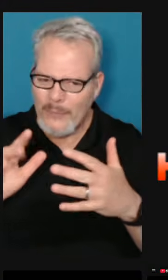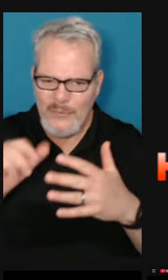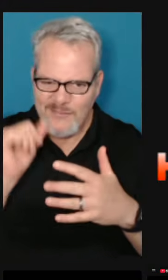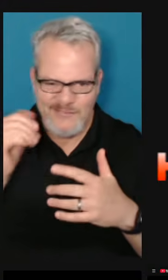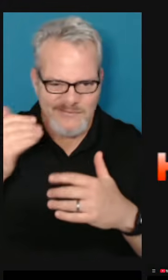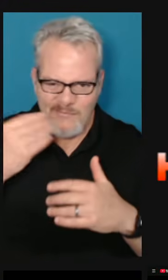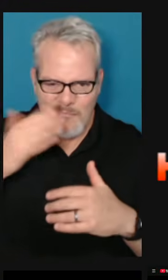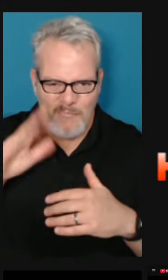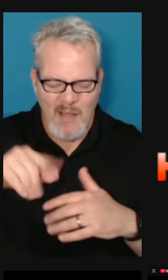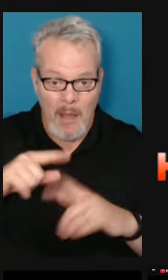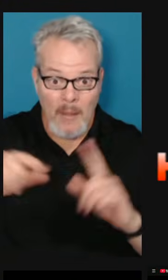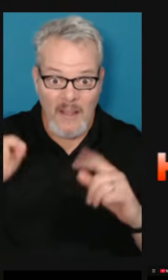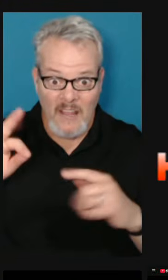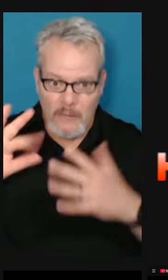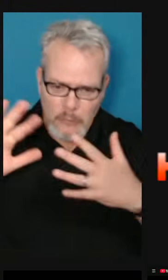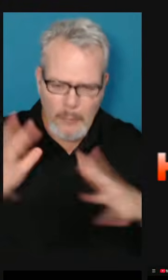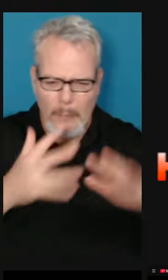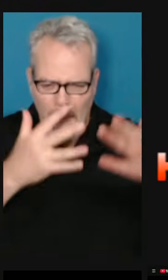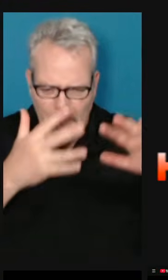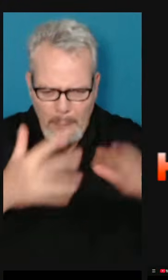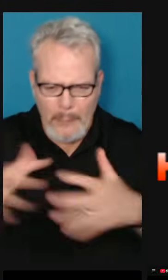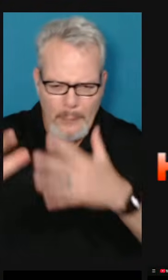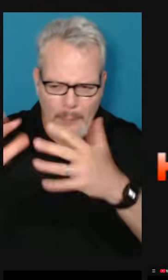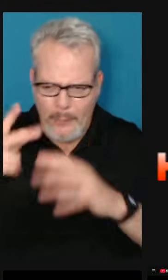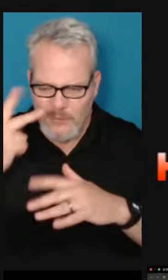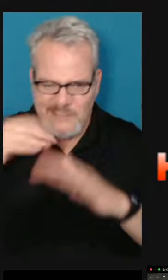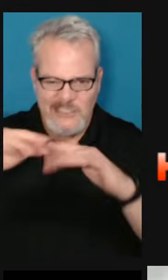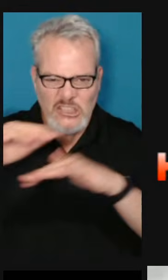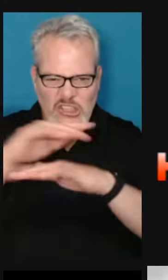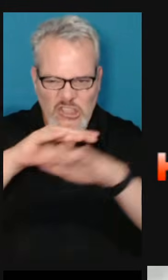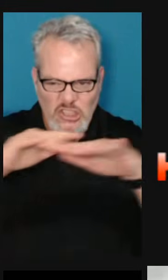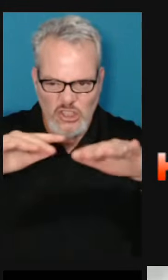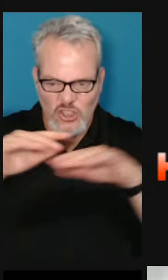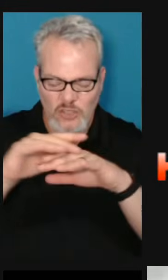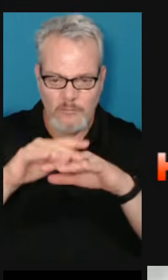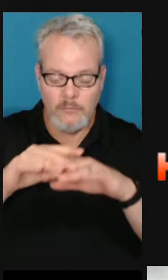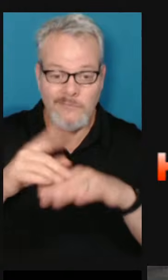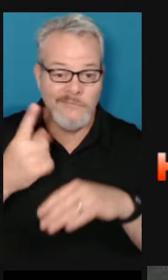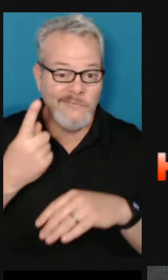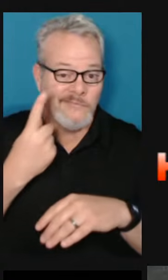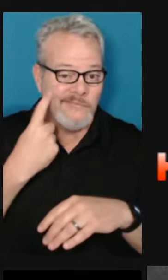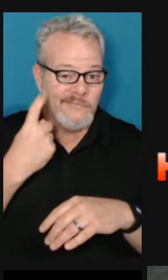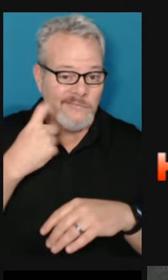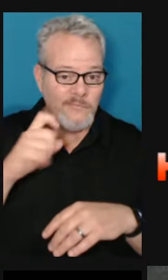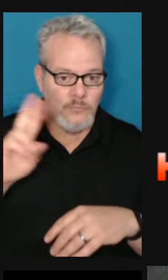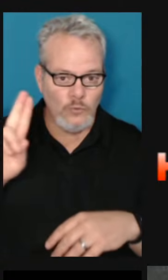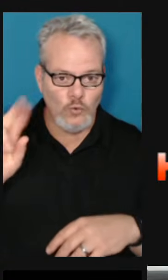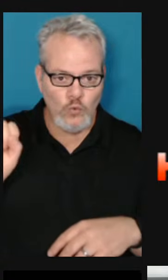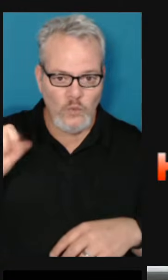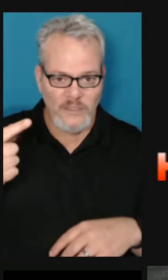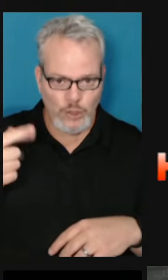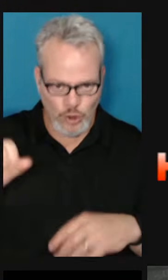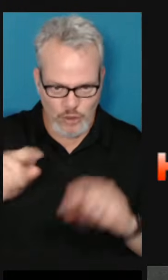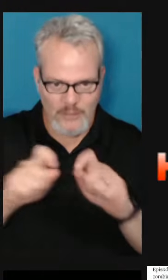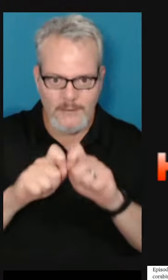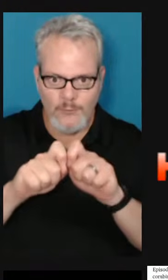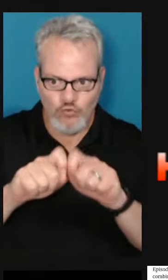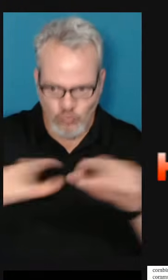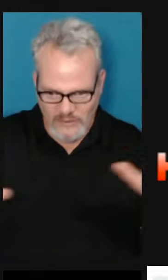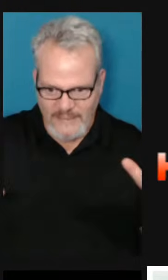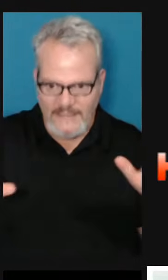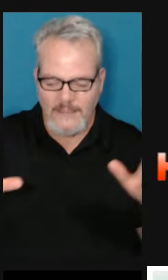And there, the V3 as well. So the USGS has released a photo series of episode